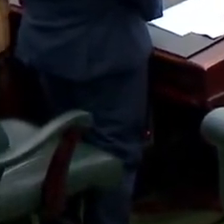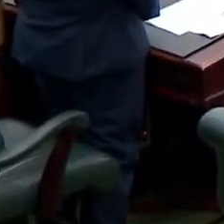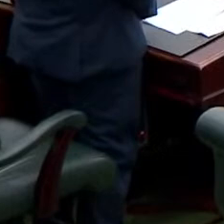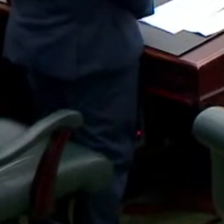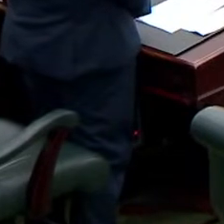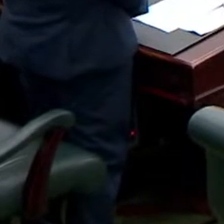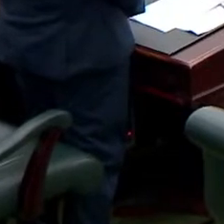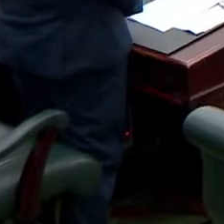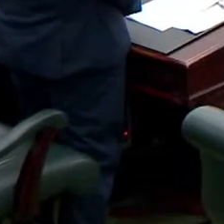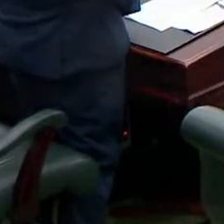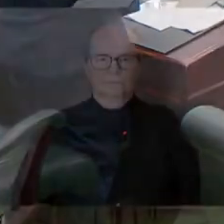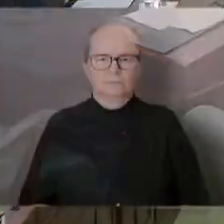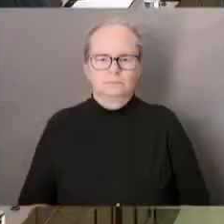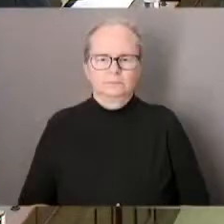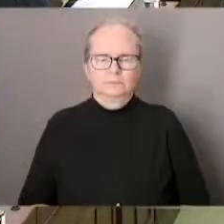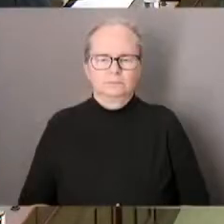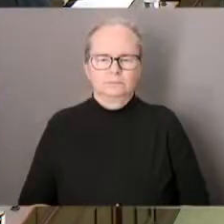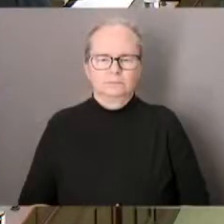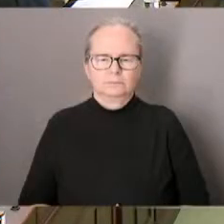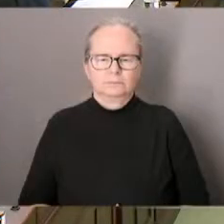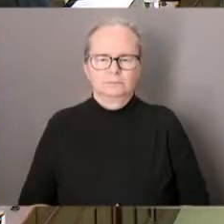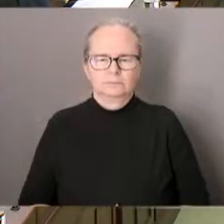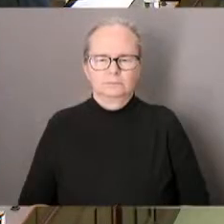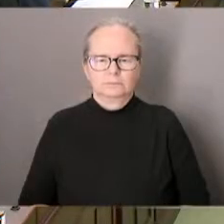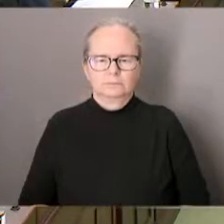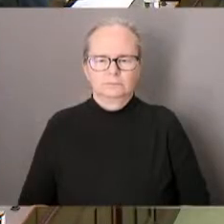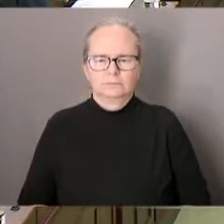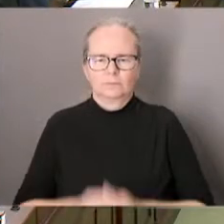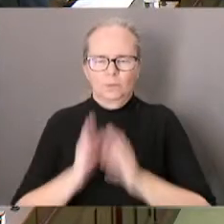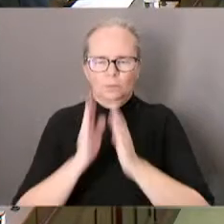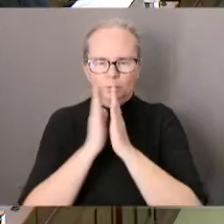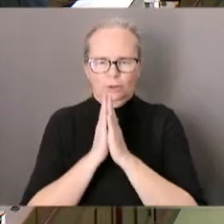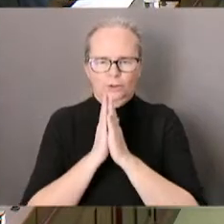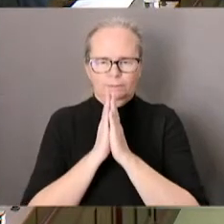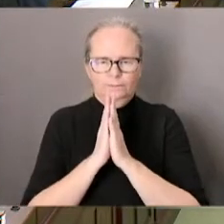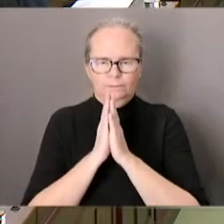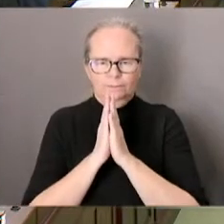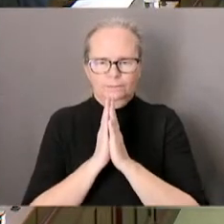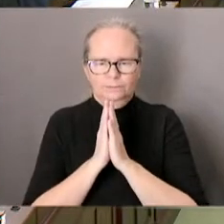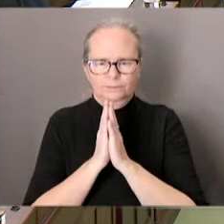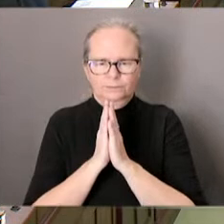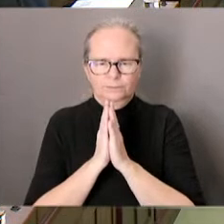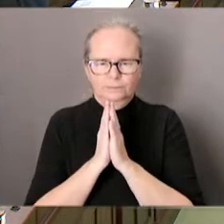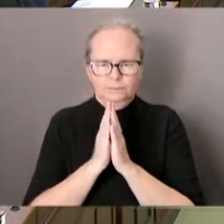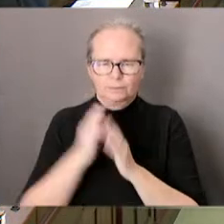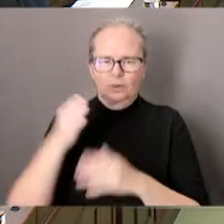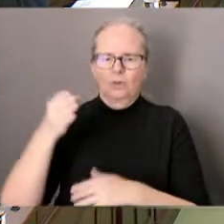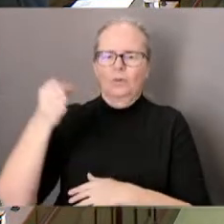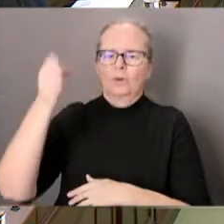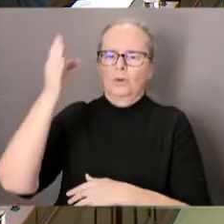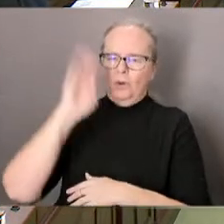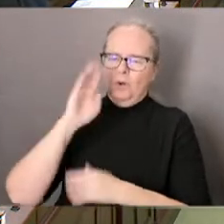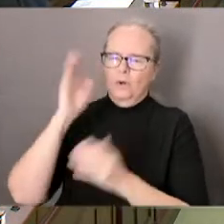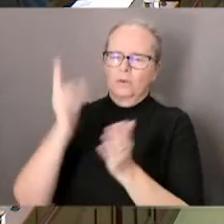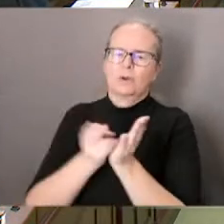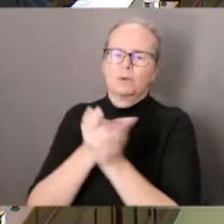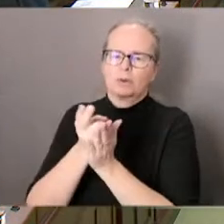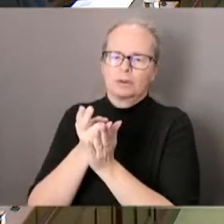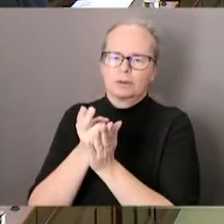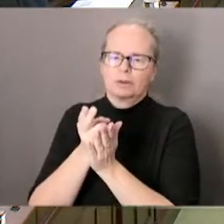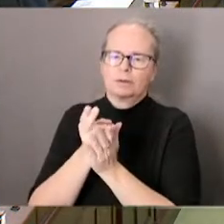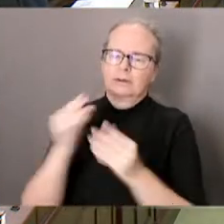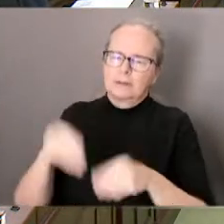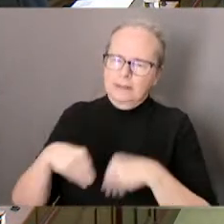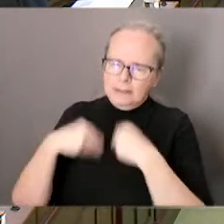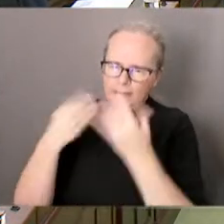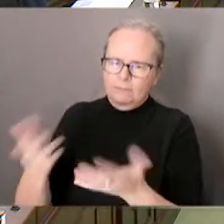the prayer Lord the god of righteousness and Truth ground twerking to his government to members of the legislative assembly into